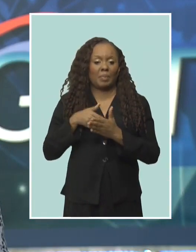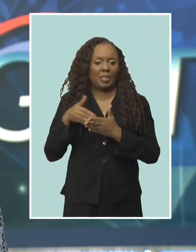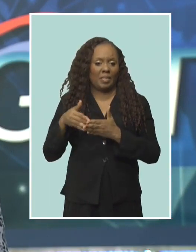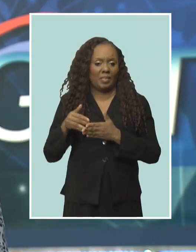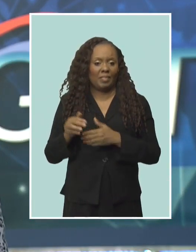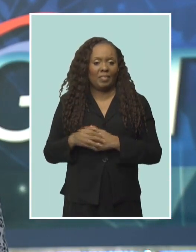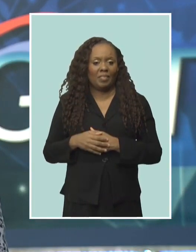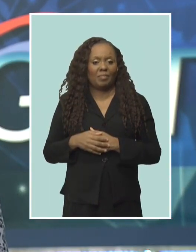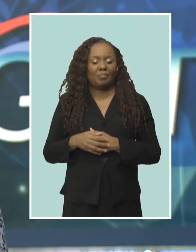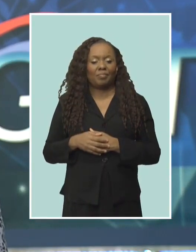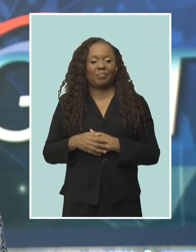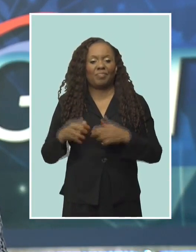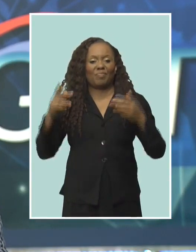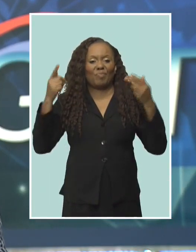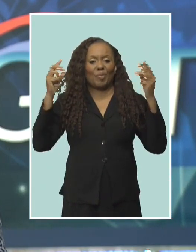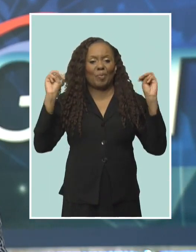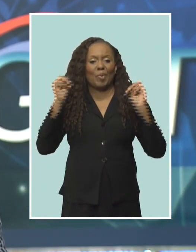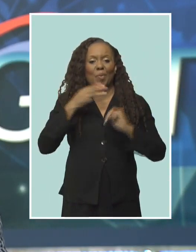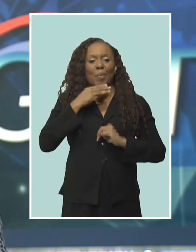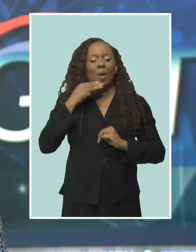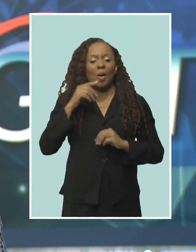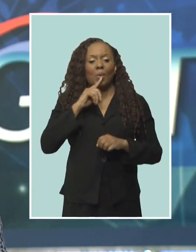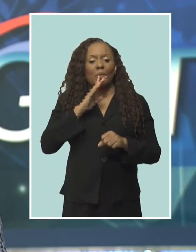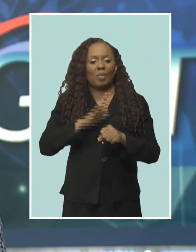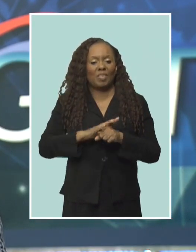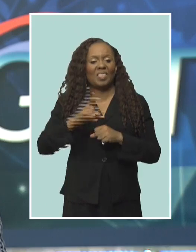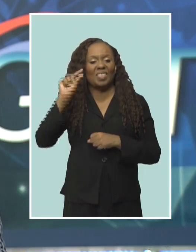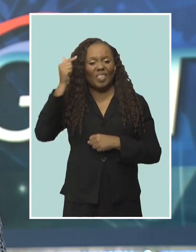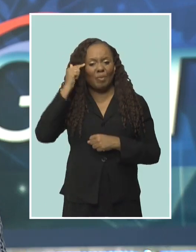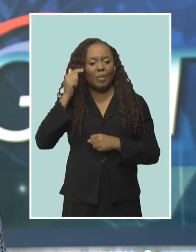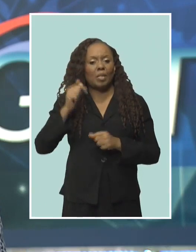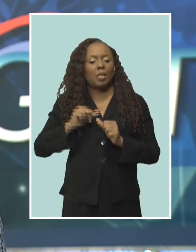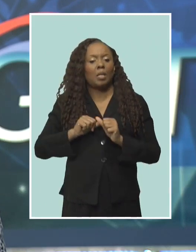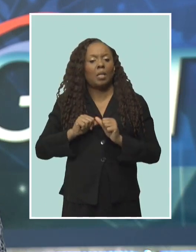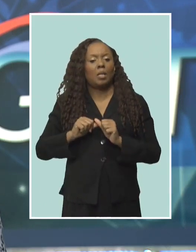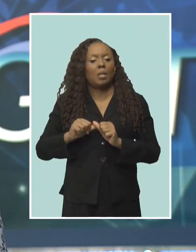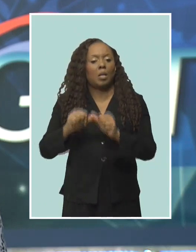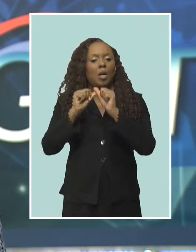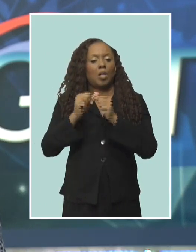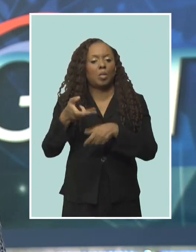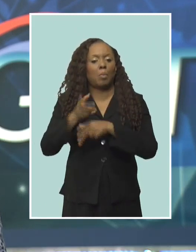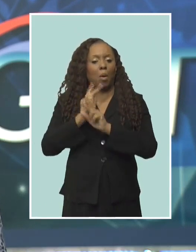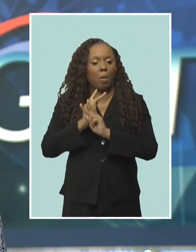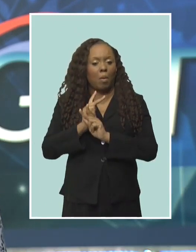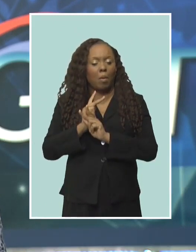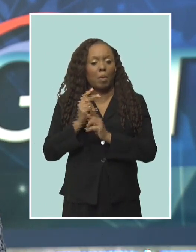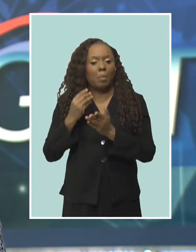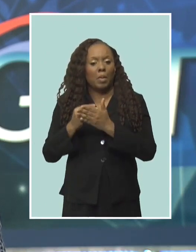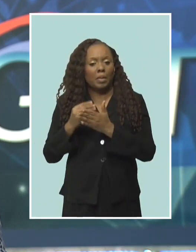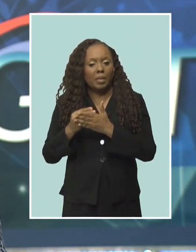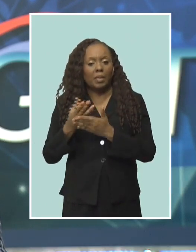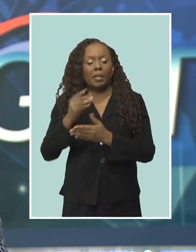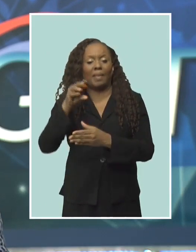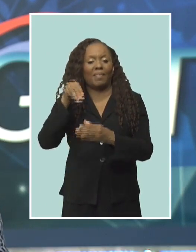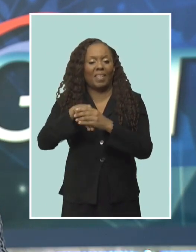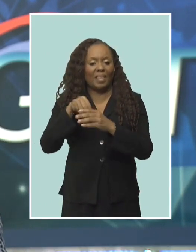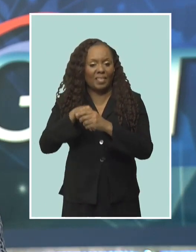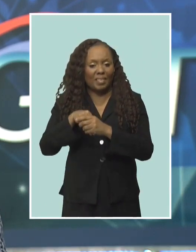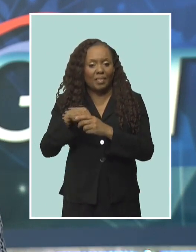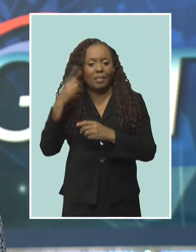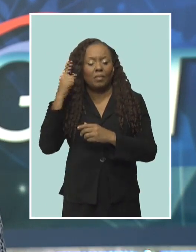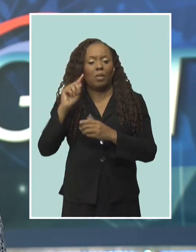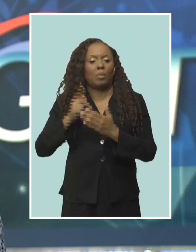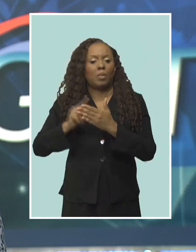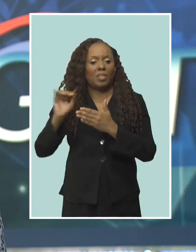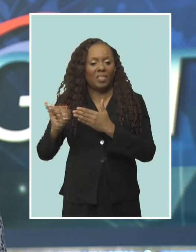Mia Motley is tonight assuring the country that while government continues to borrow to invest in national projects, the